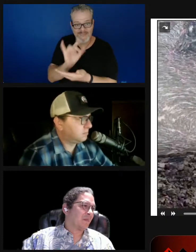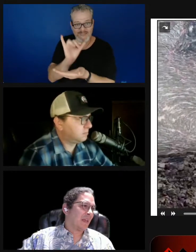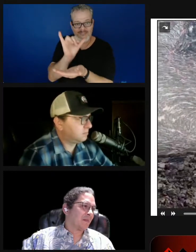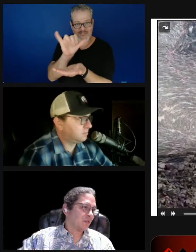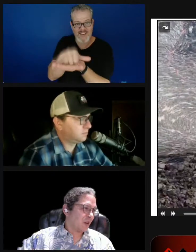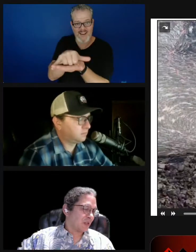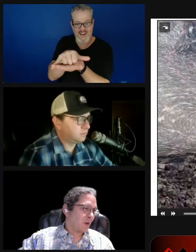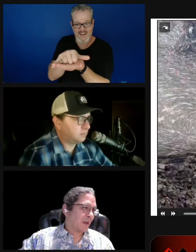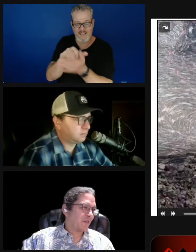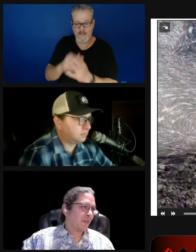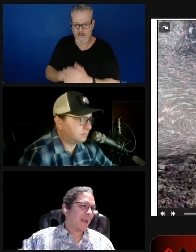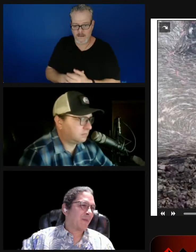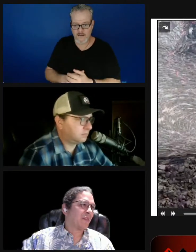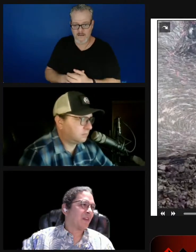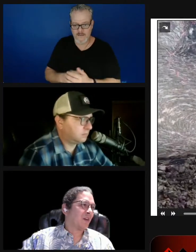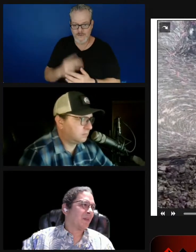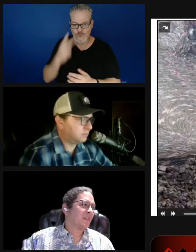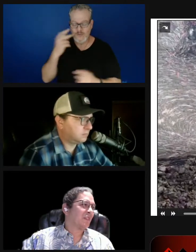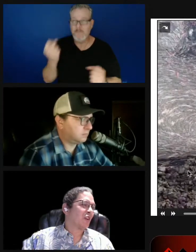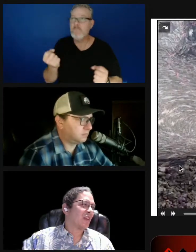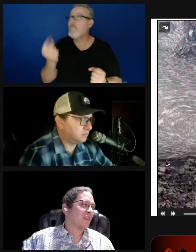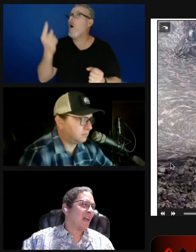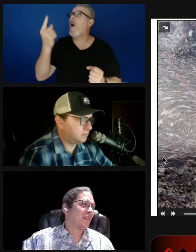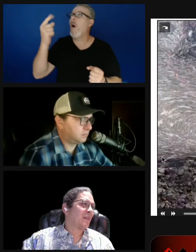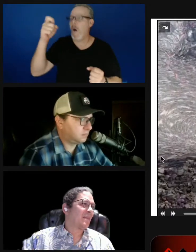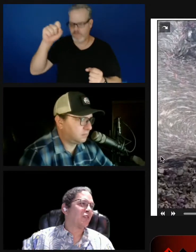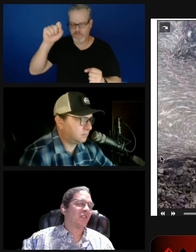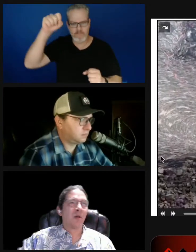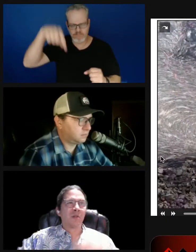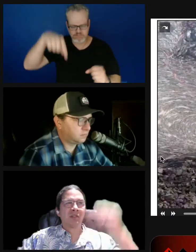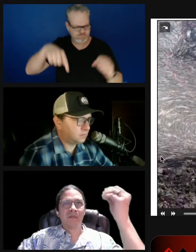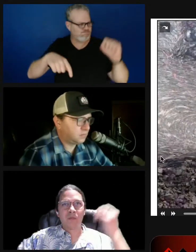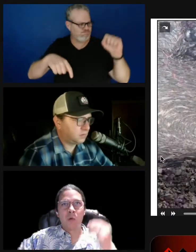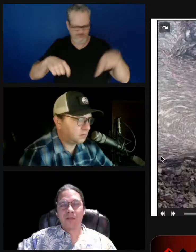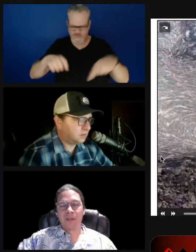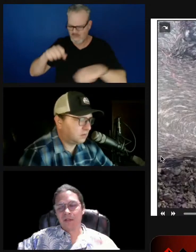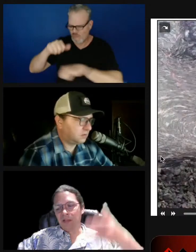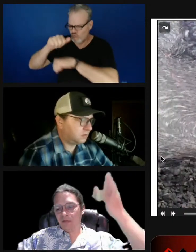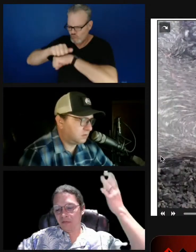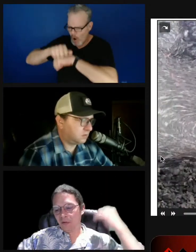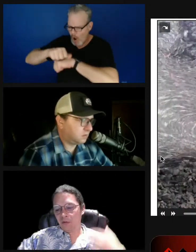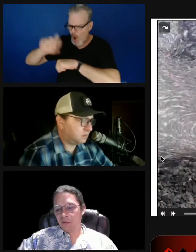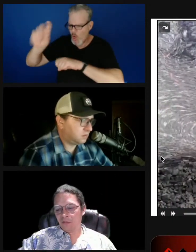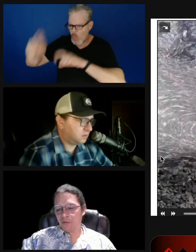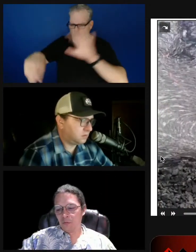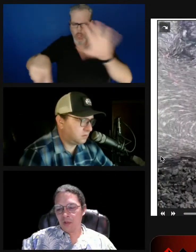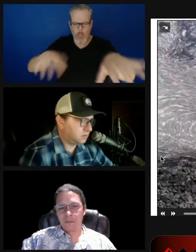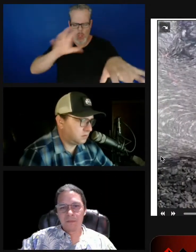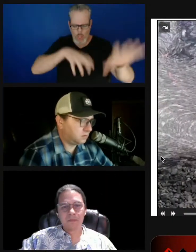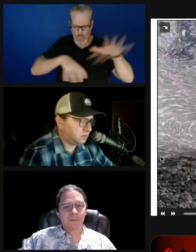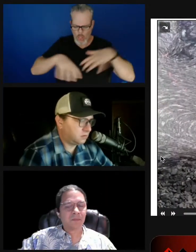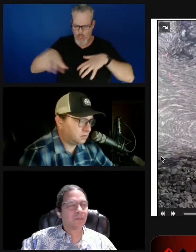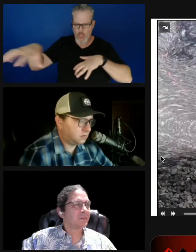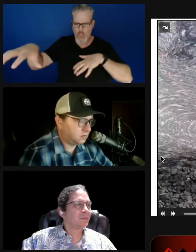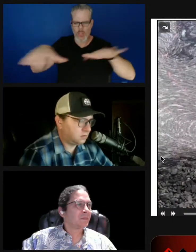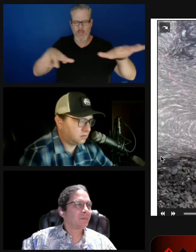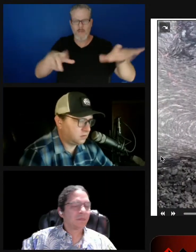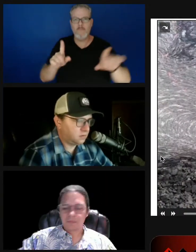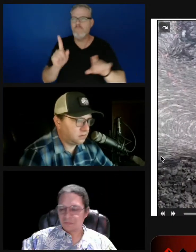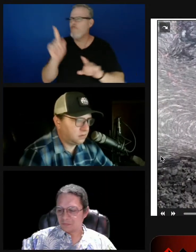see chunks falling from the camera even here, but you can see chunks like that, and you can imagine the smaller stuff is wafting even further and further away.